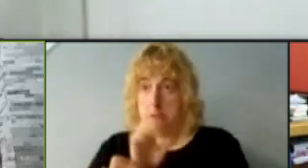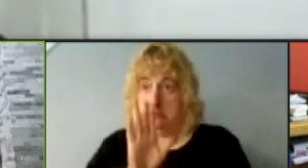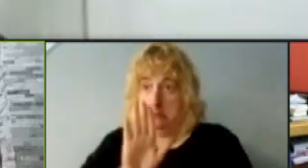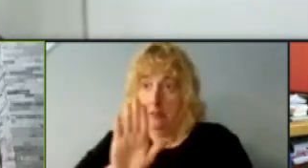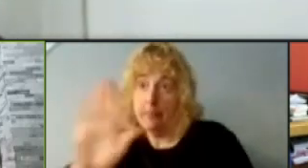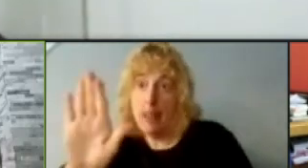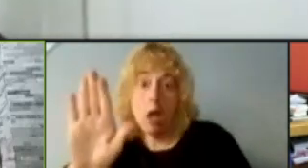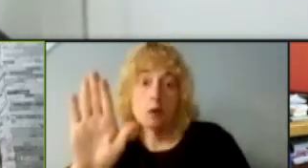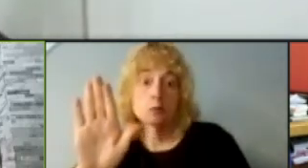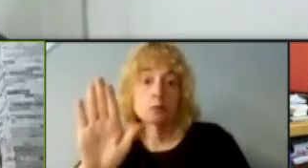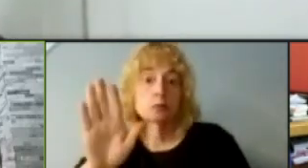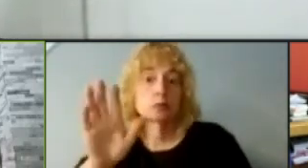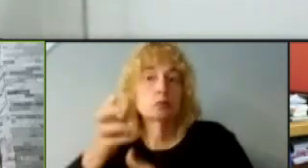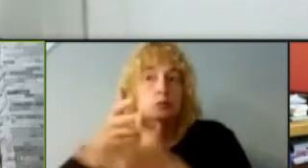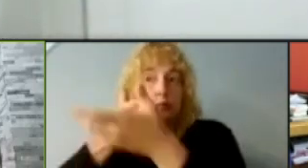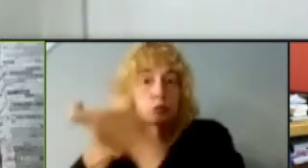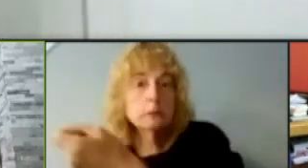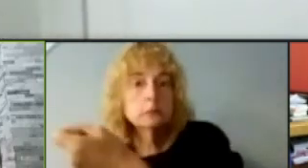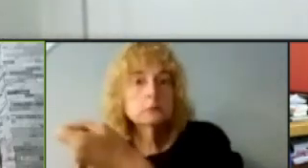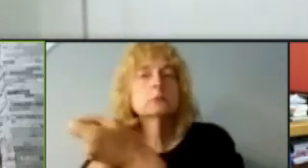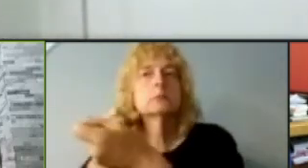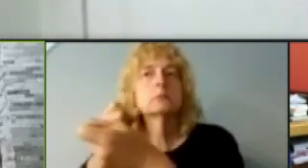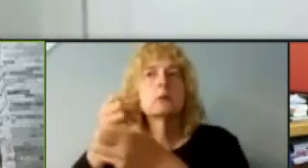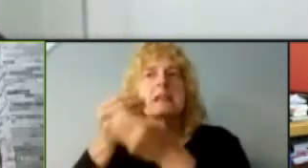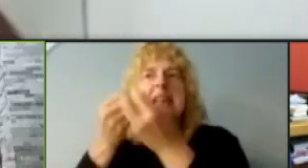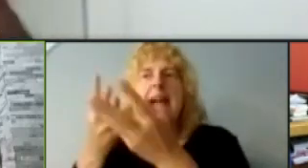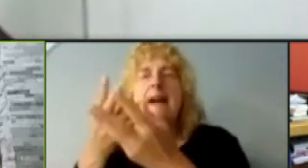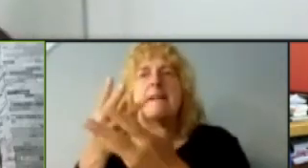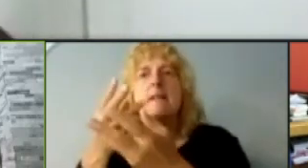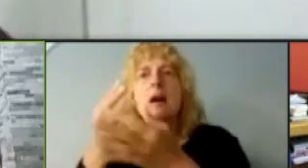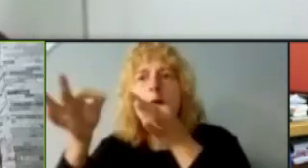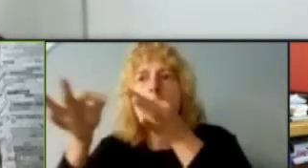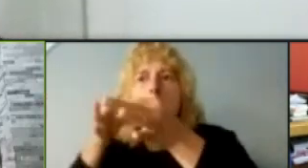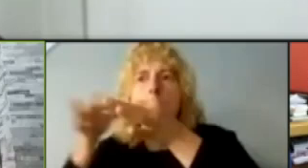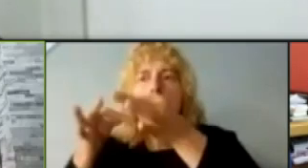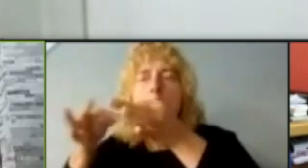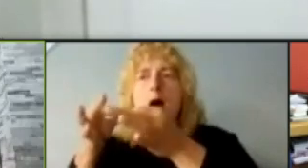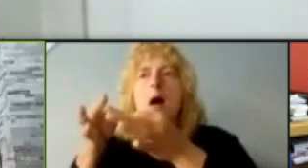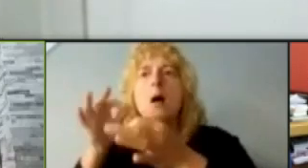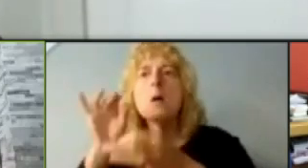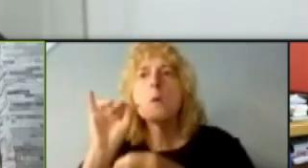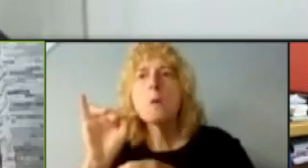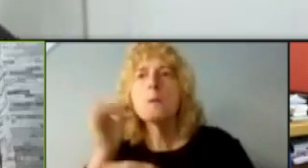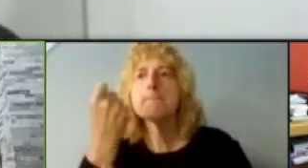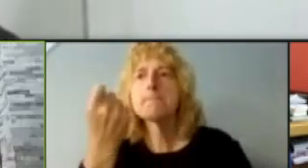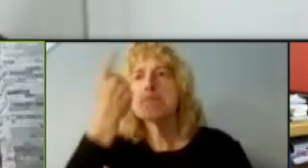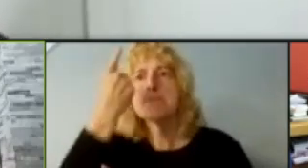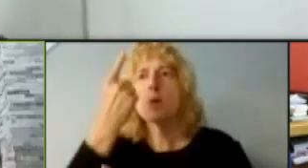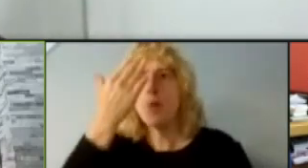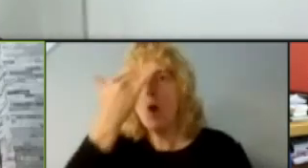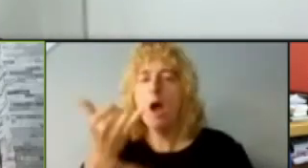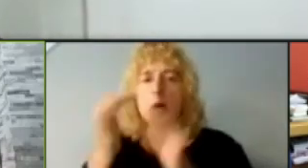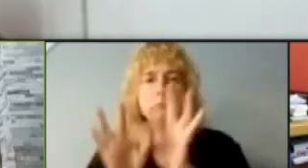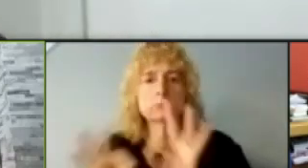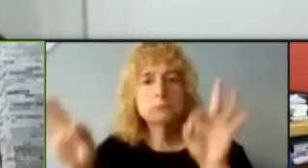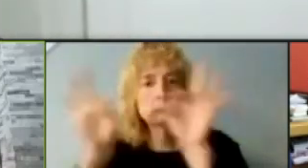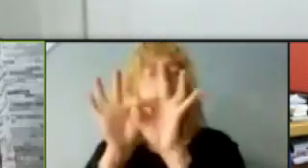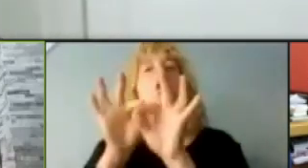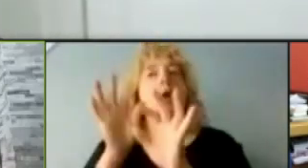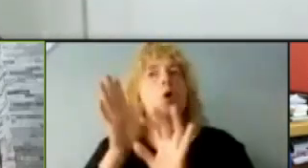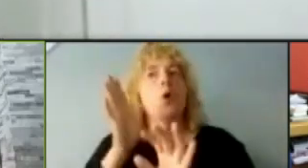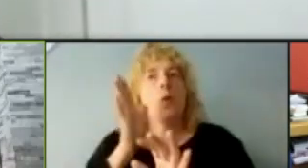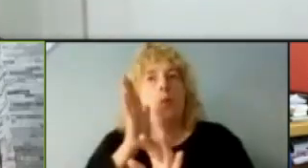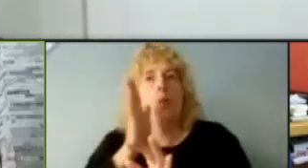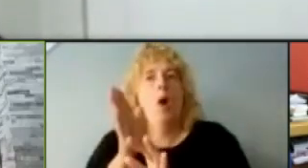into why this is necessary, then that's going to translate to the broader community, because once